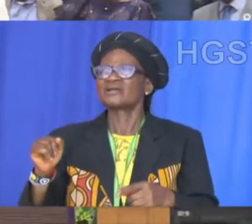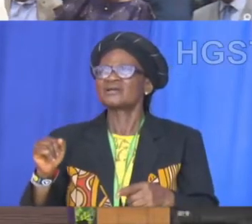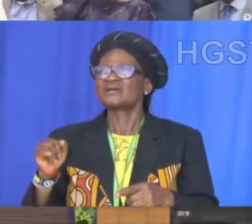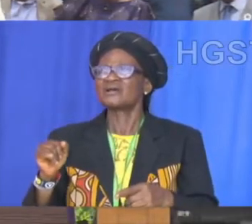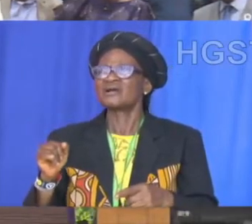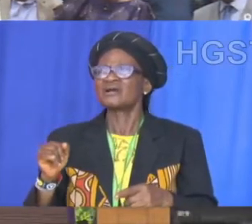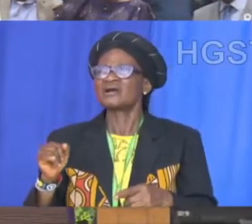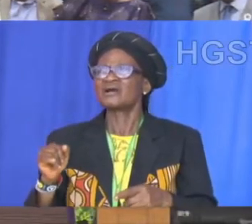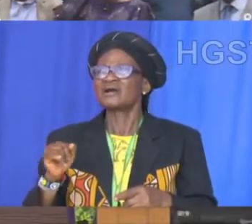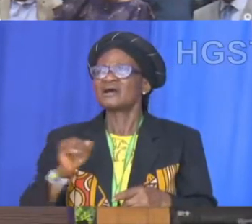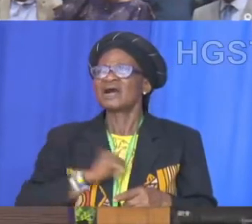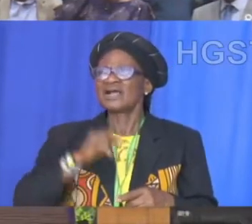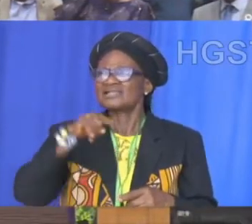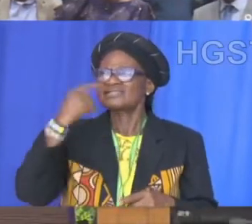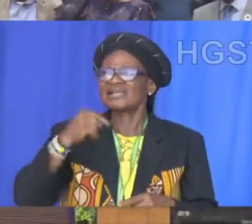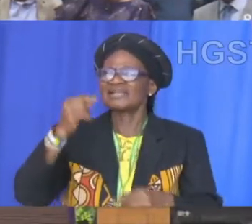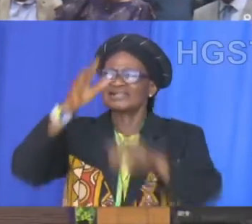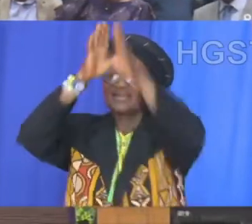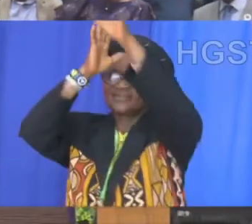I said, Daddy,